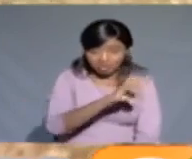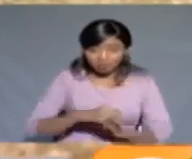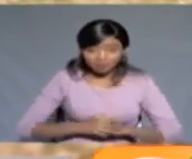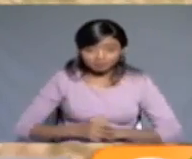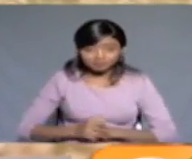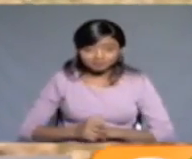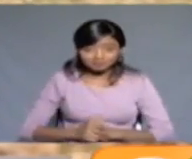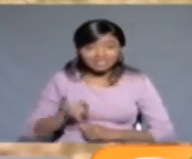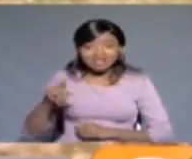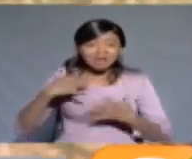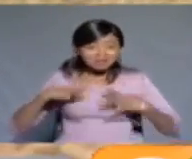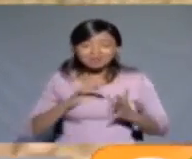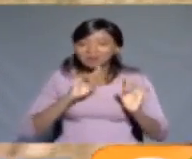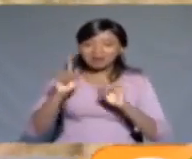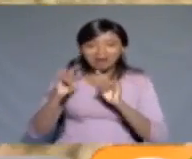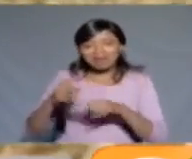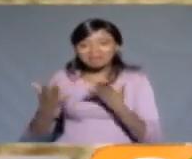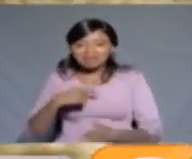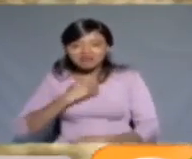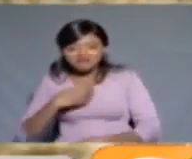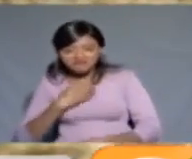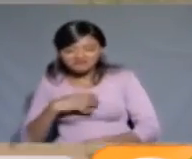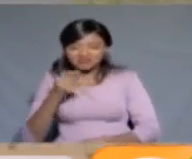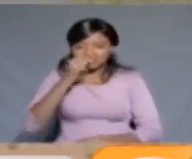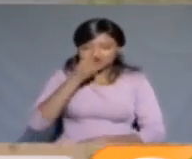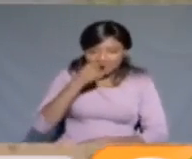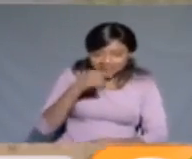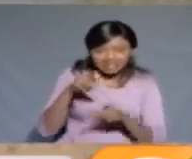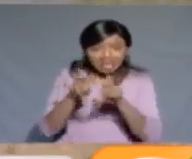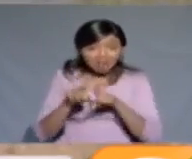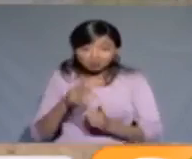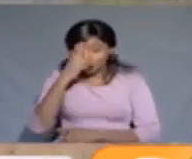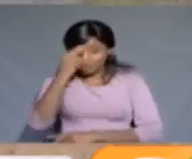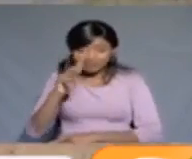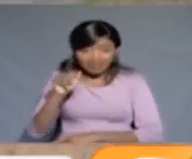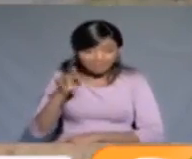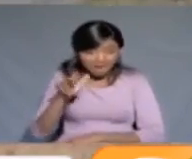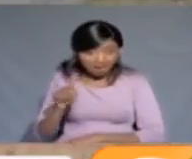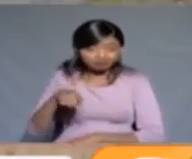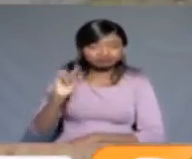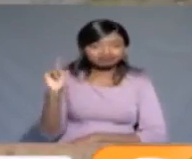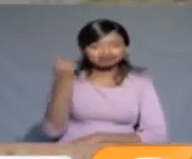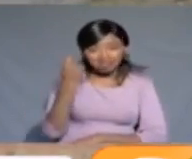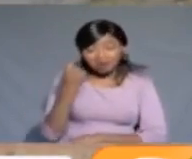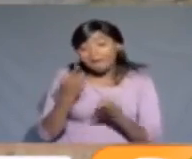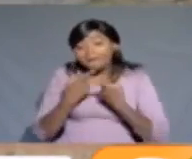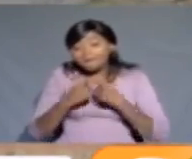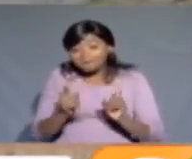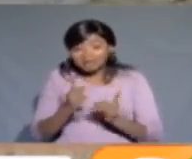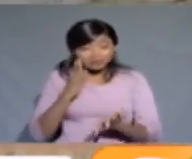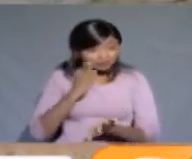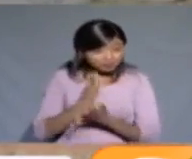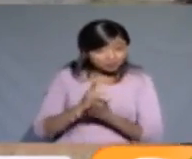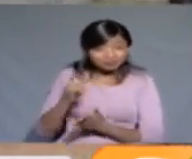is a favorite for tourists visiting Tanzania's Serengeti National Park and Masai Mara's Game Reserve in Kenya. But its status betrays